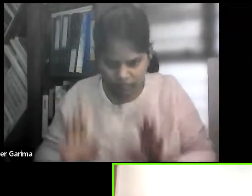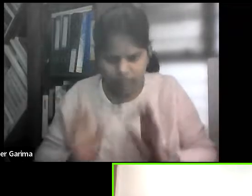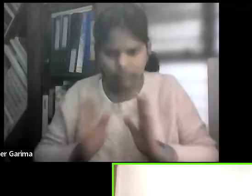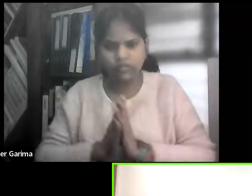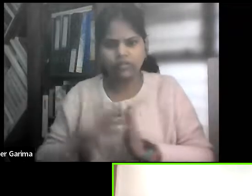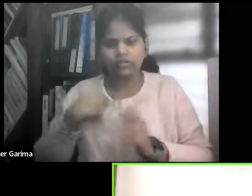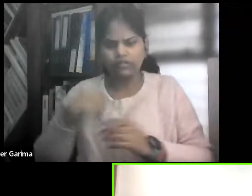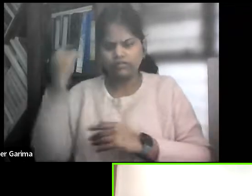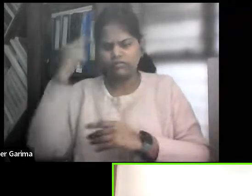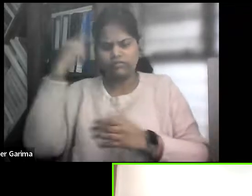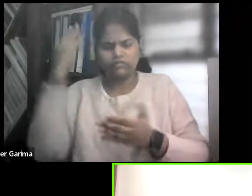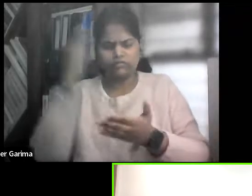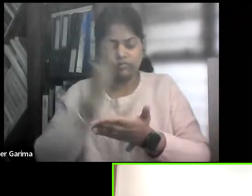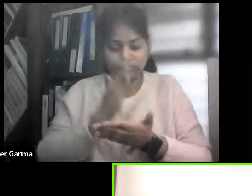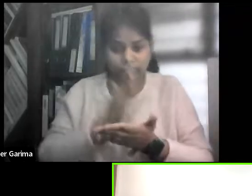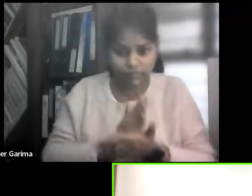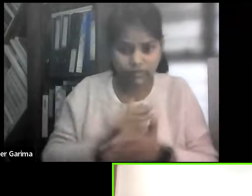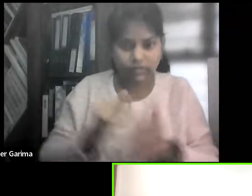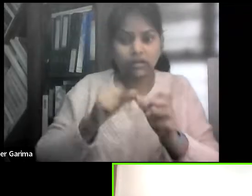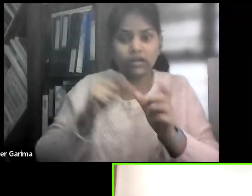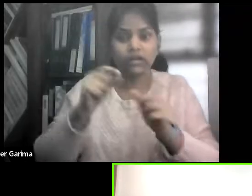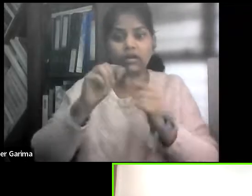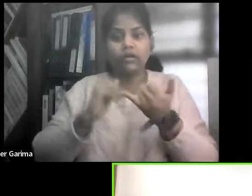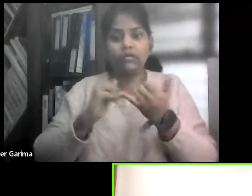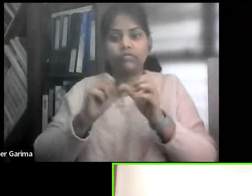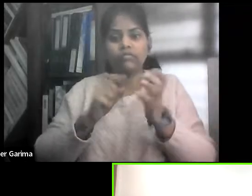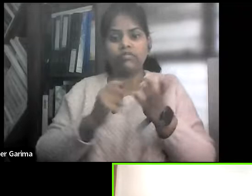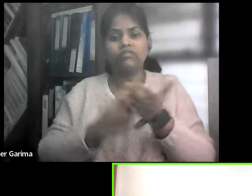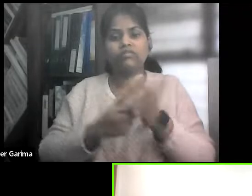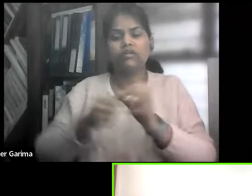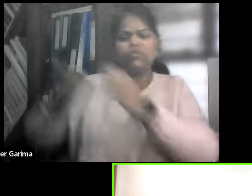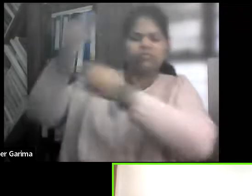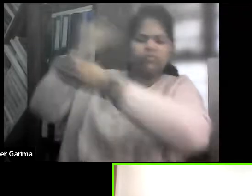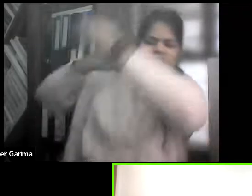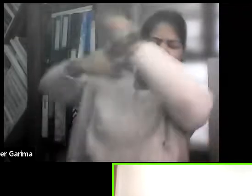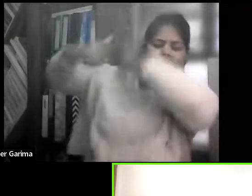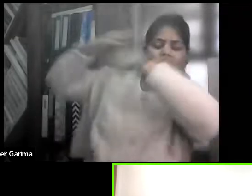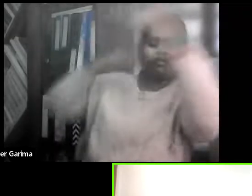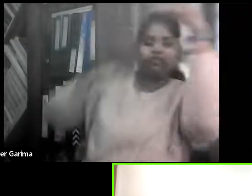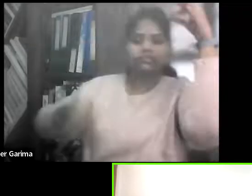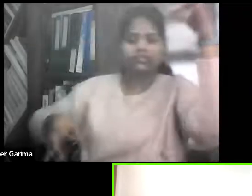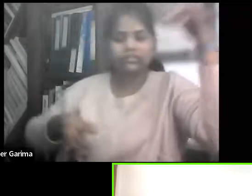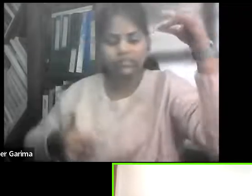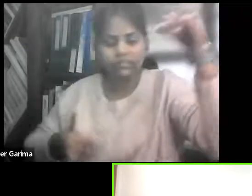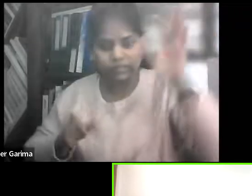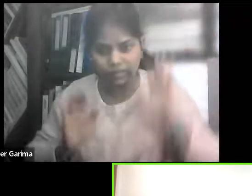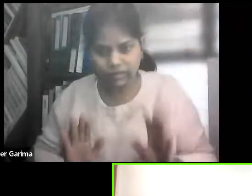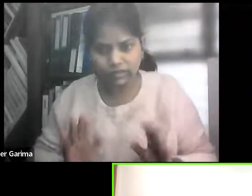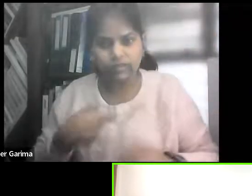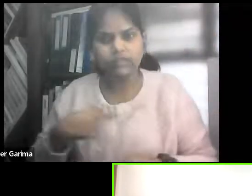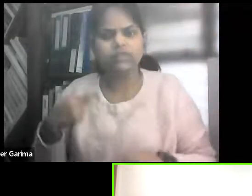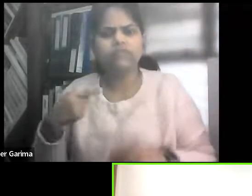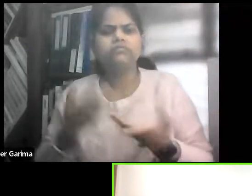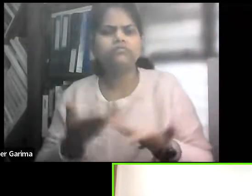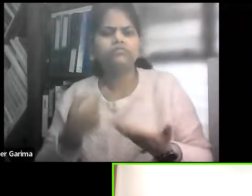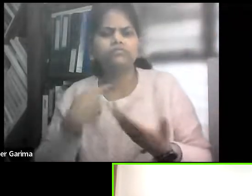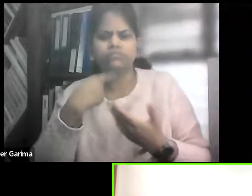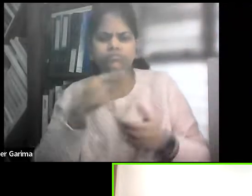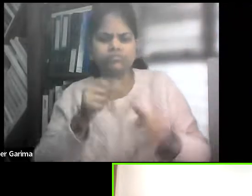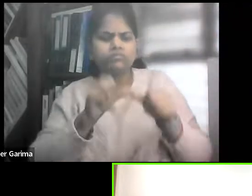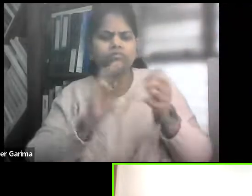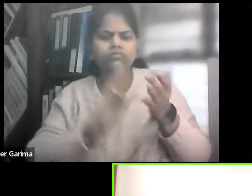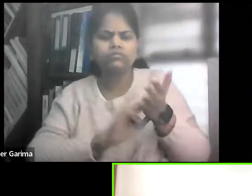approved Apsara-like bodies of ancient dancers manifests an indefinite sight of comparison and amendment for the